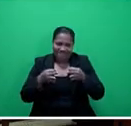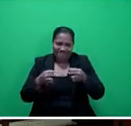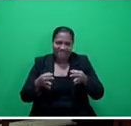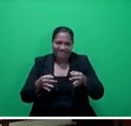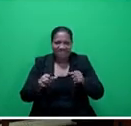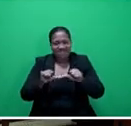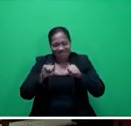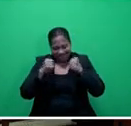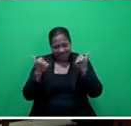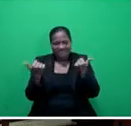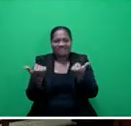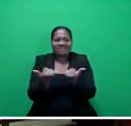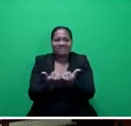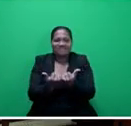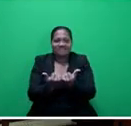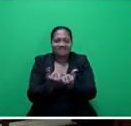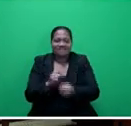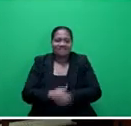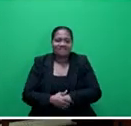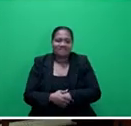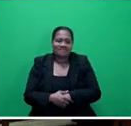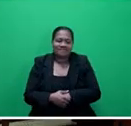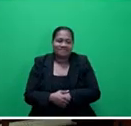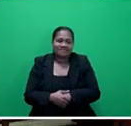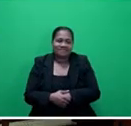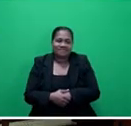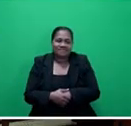the motion is agreed to unanimously.